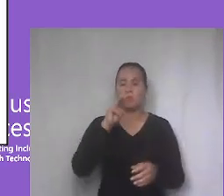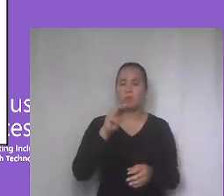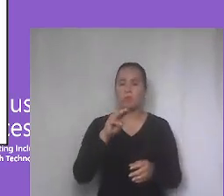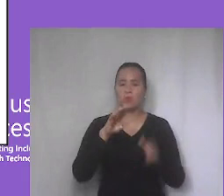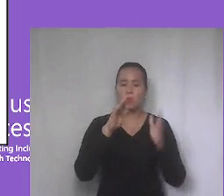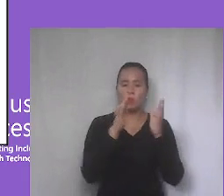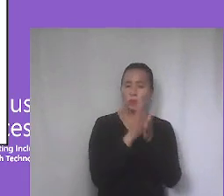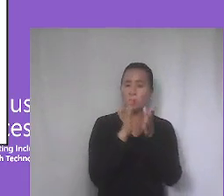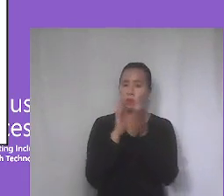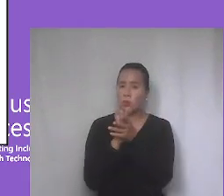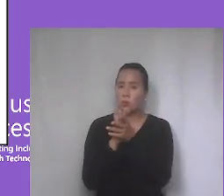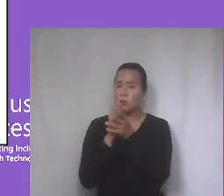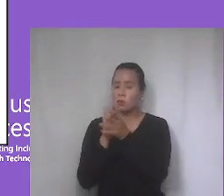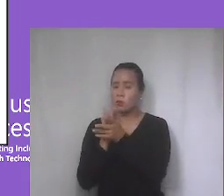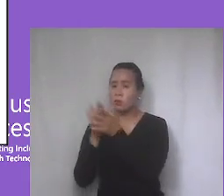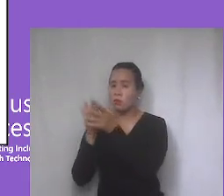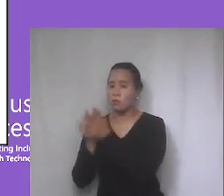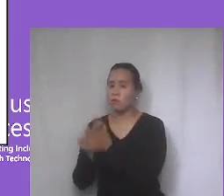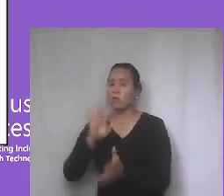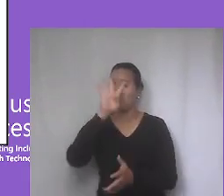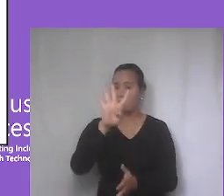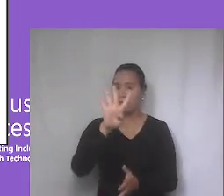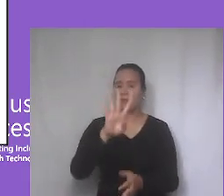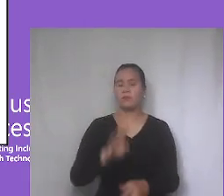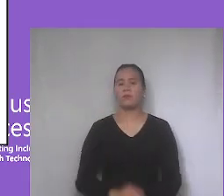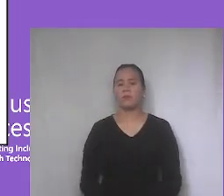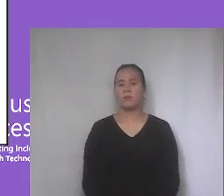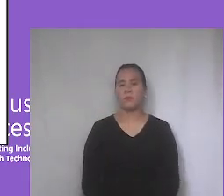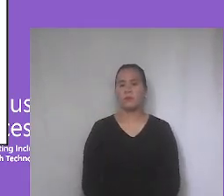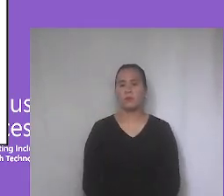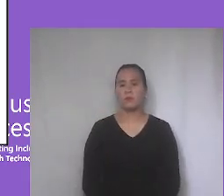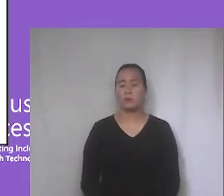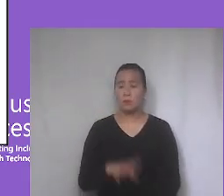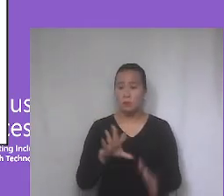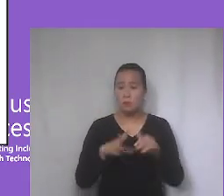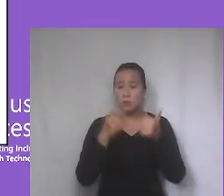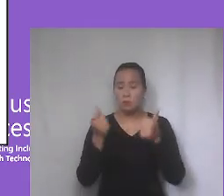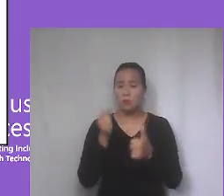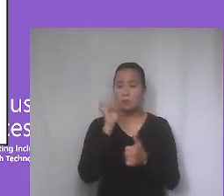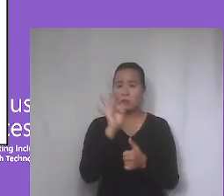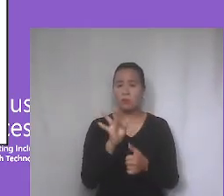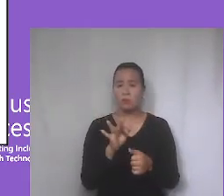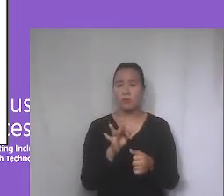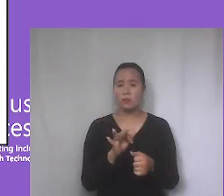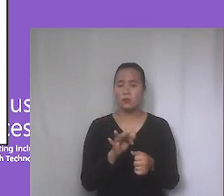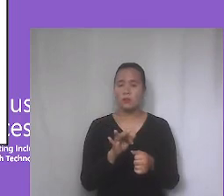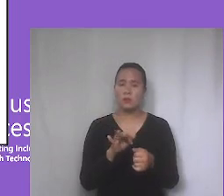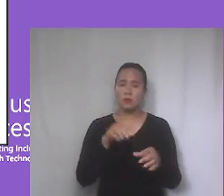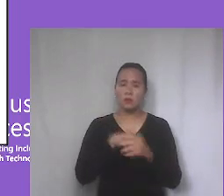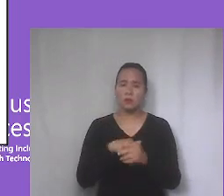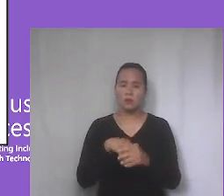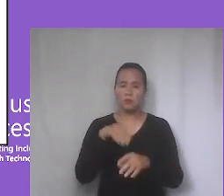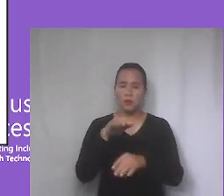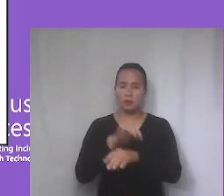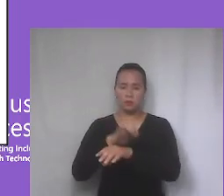Motorsiklo. Aba, apat ata yon. Paano naman kung sa wikang Ingles? Let's try